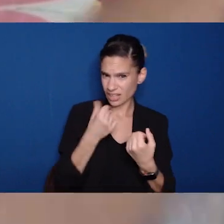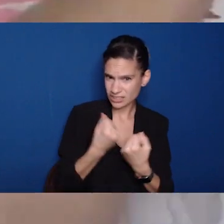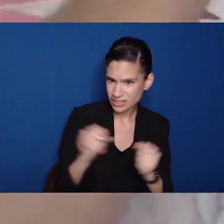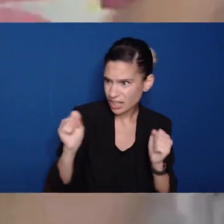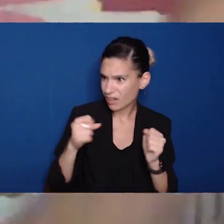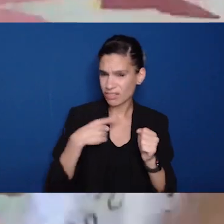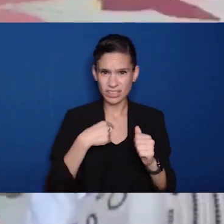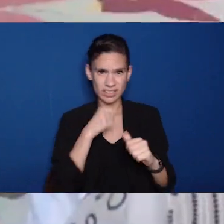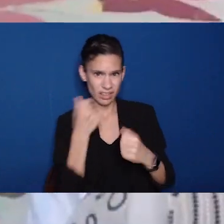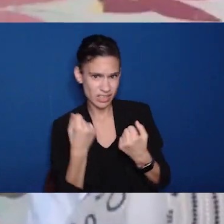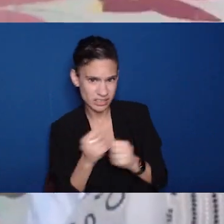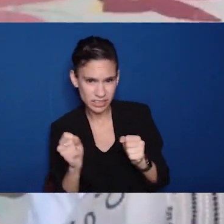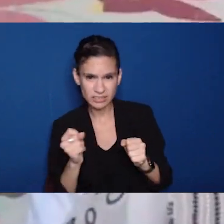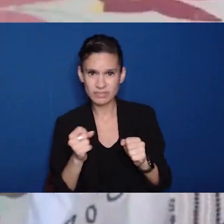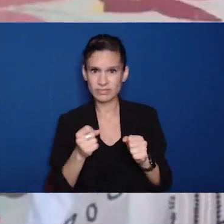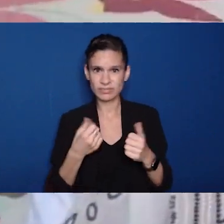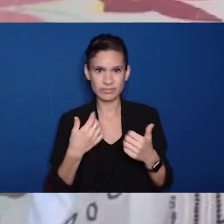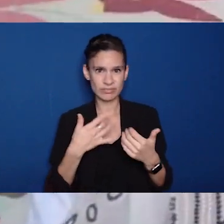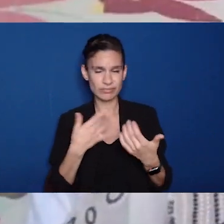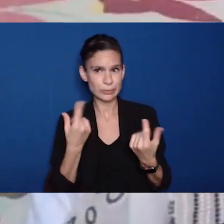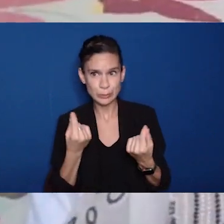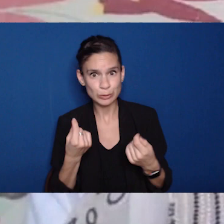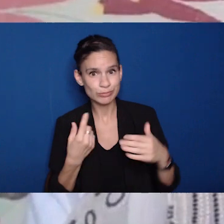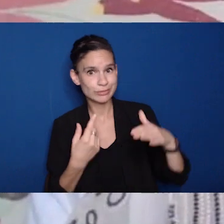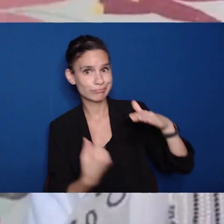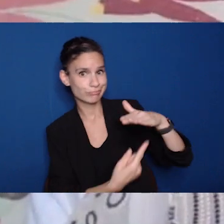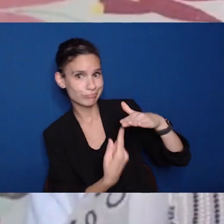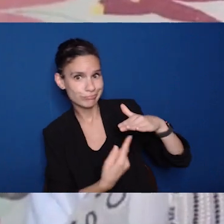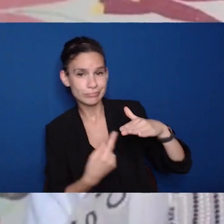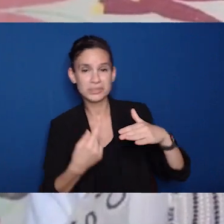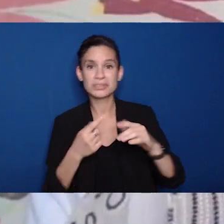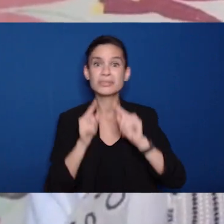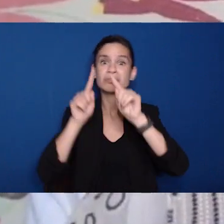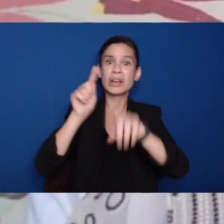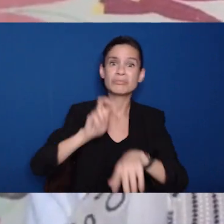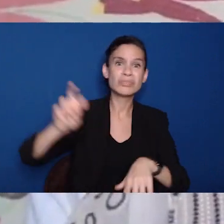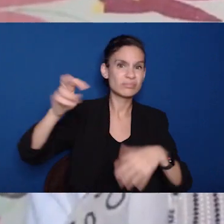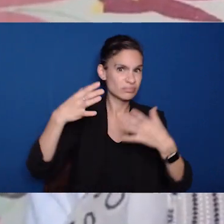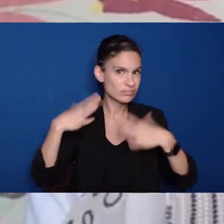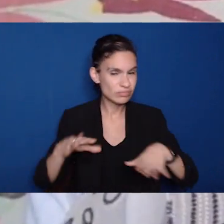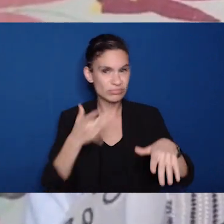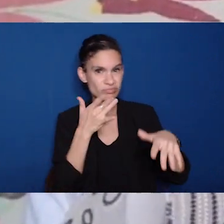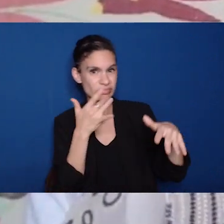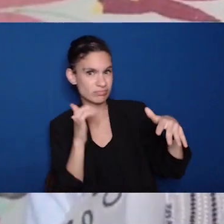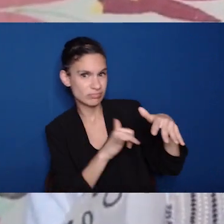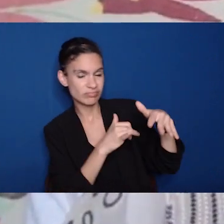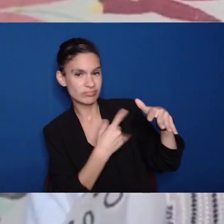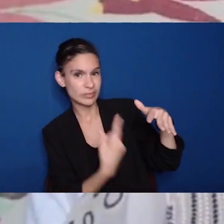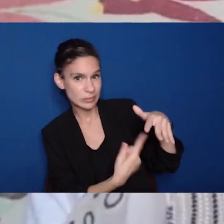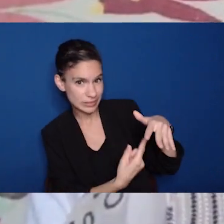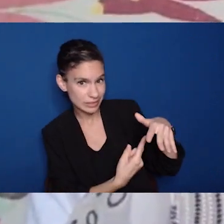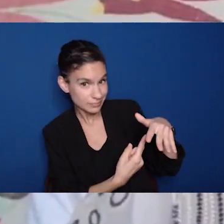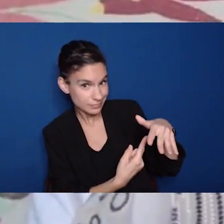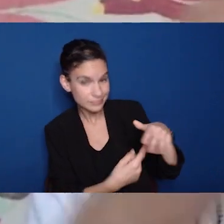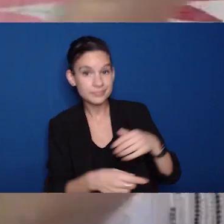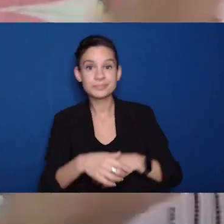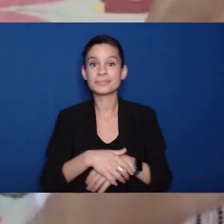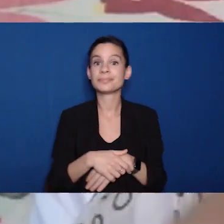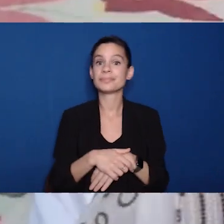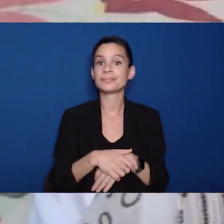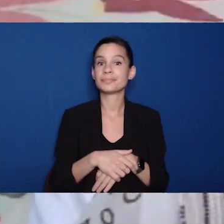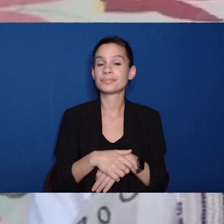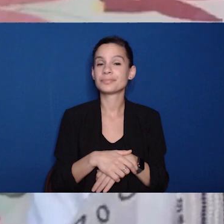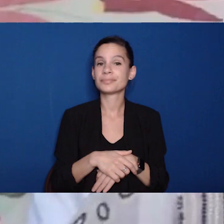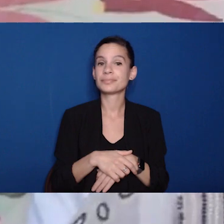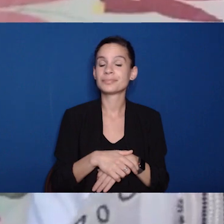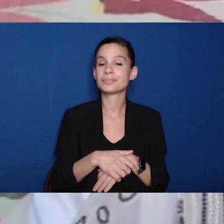of mind and state of being, they have a tendency to not want to go very far from home. And they have a tendency to like